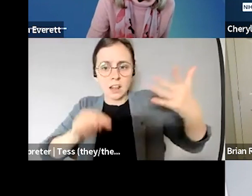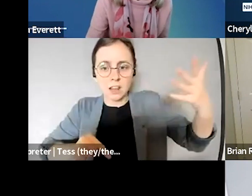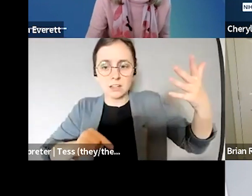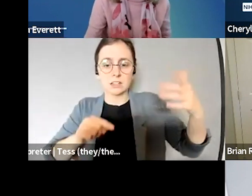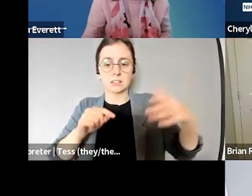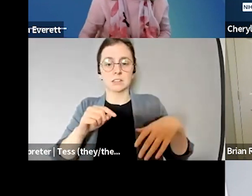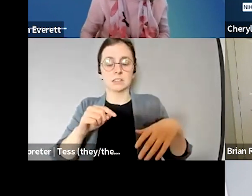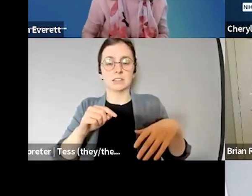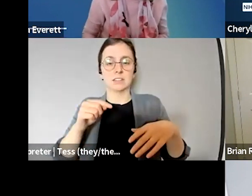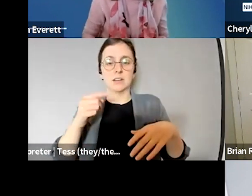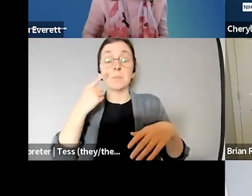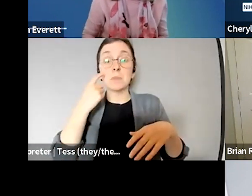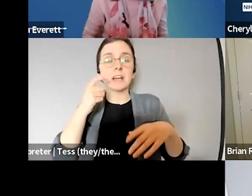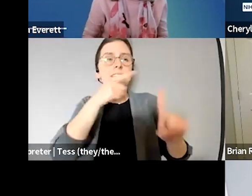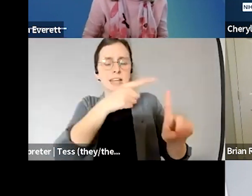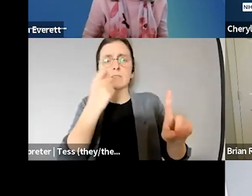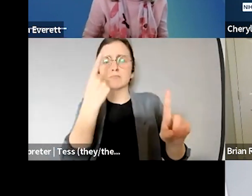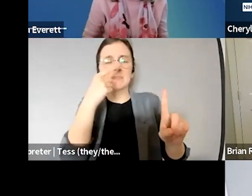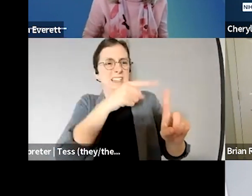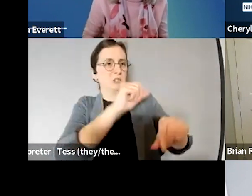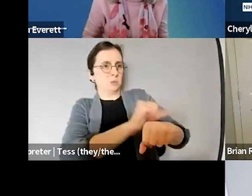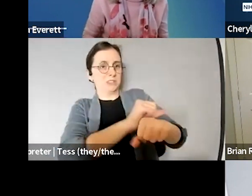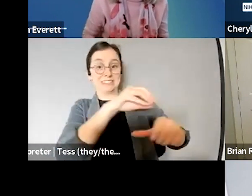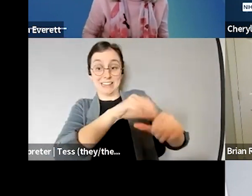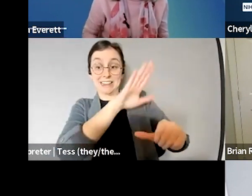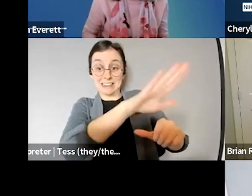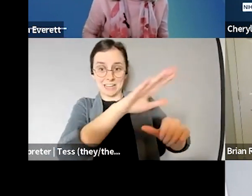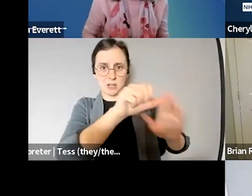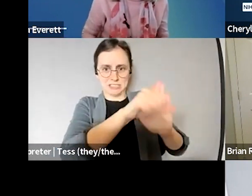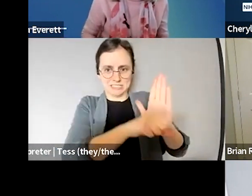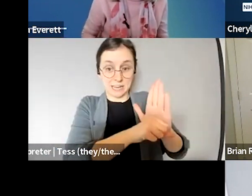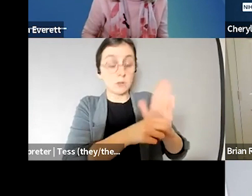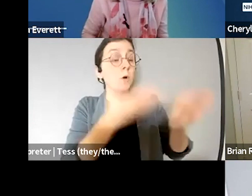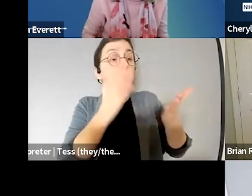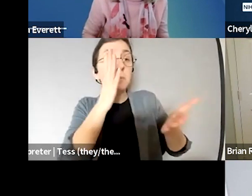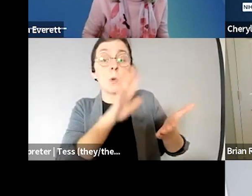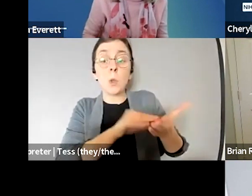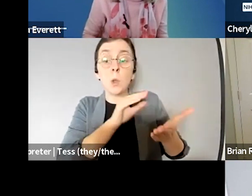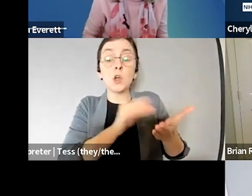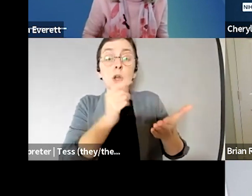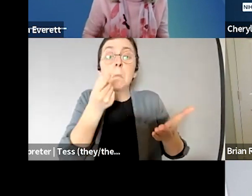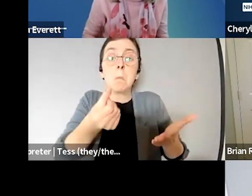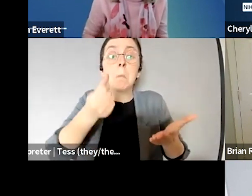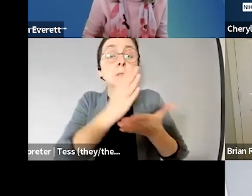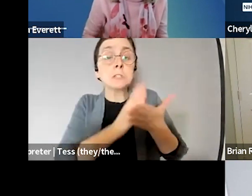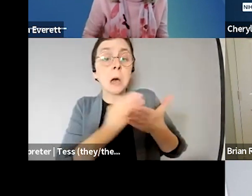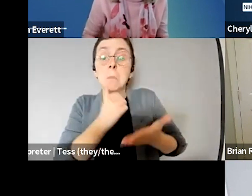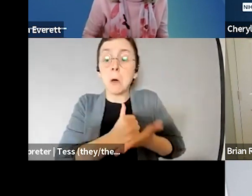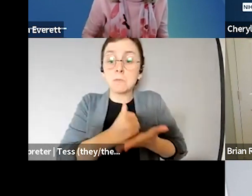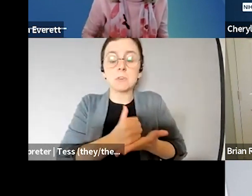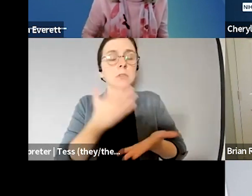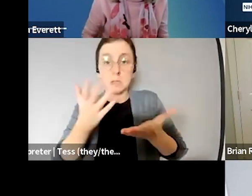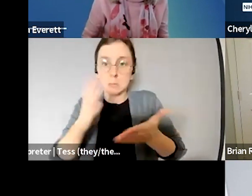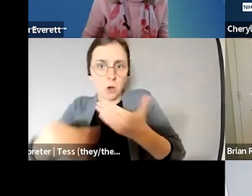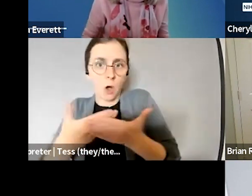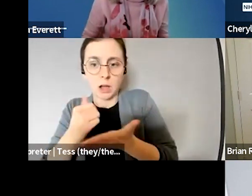what works in their state. So you may Okay. find some pieces of it that are helpful. You may find all of it to be helpful. There's some amazing work going on